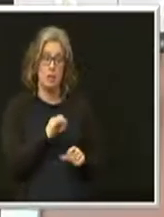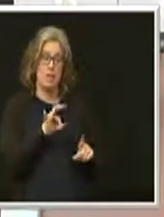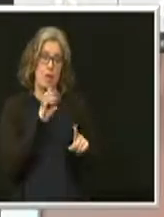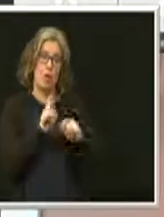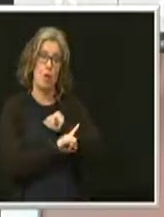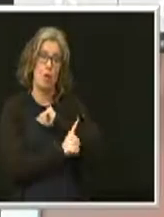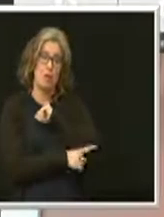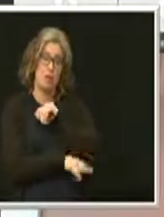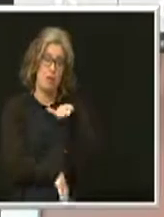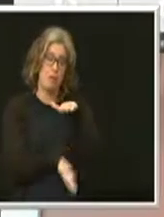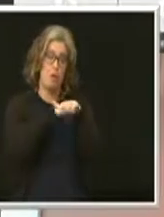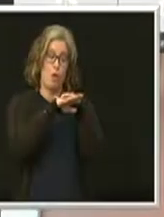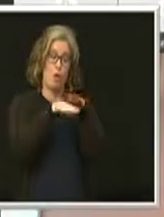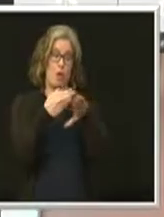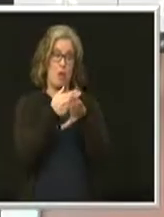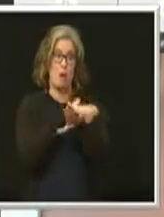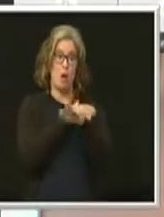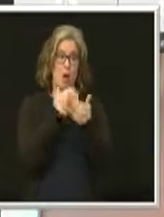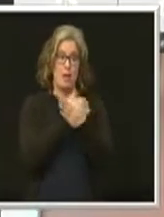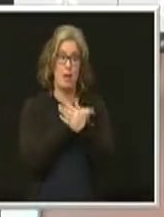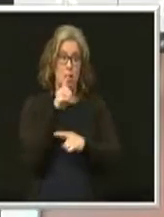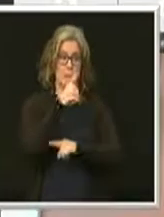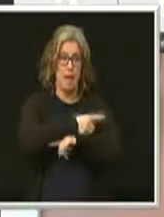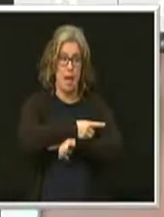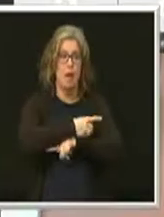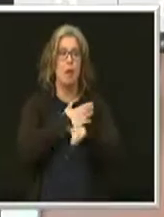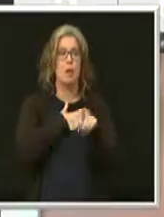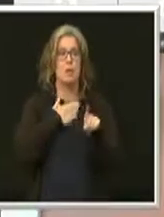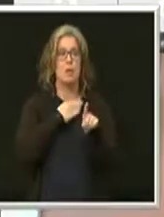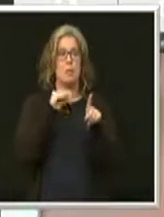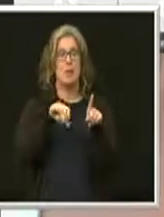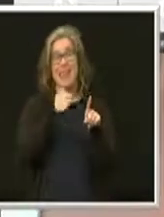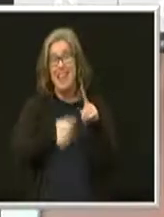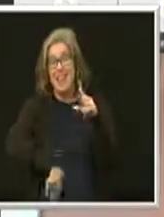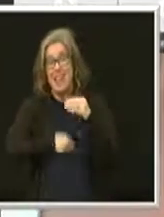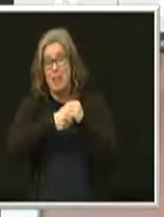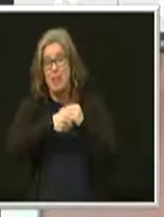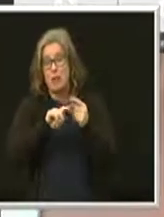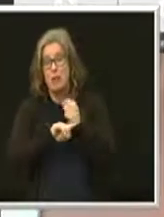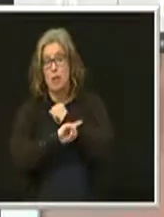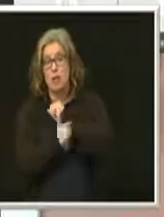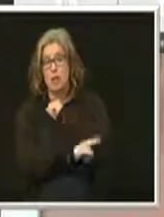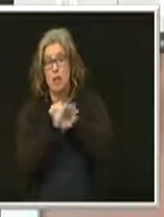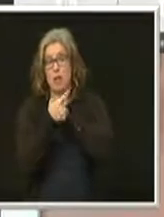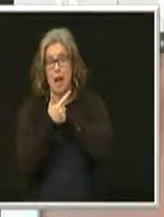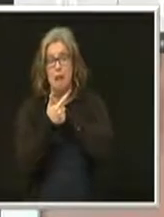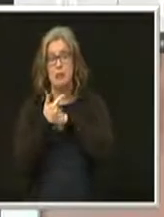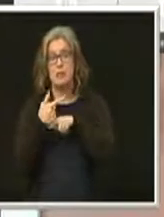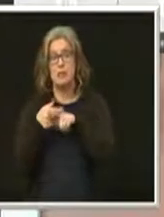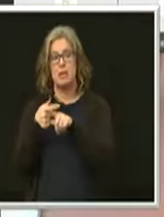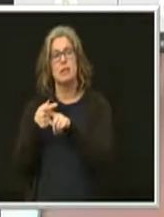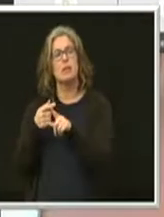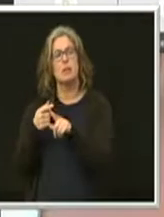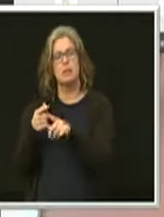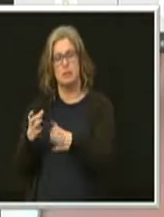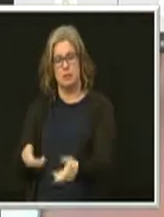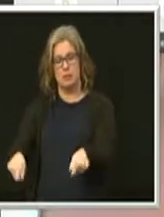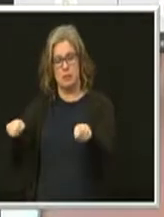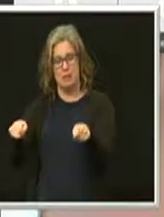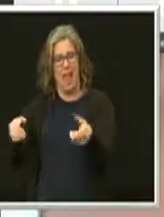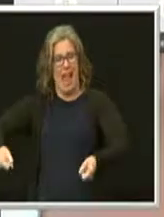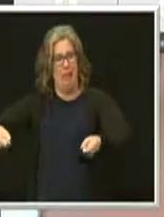garbage cart fills up before your collection day, please place any additional garbage bags in a reusable container with